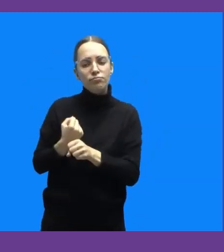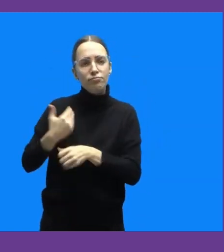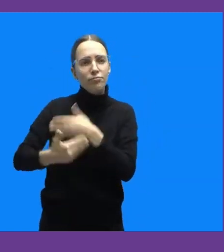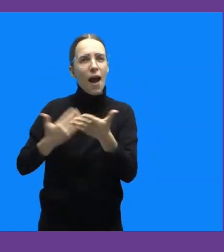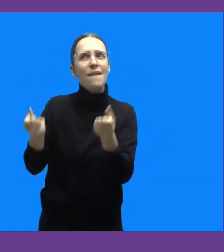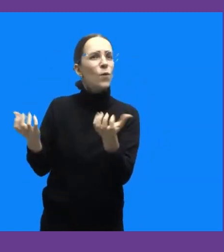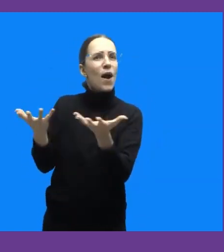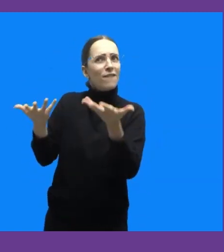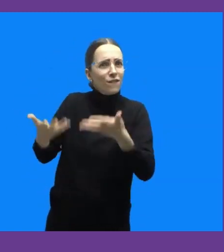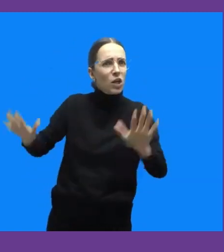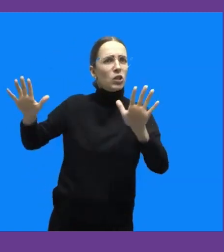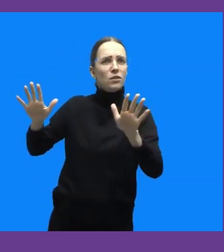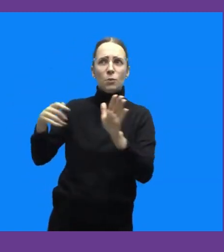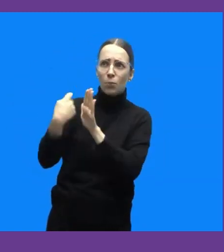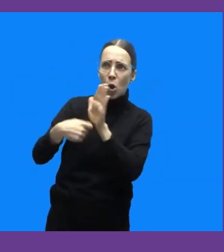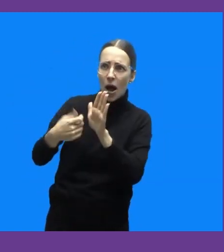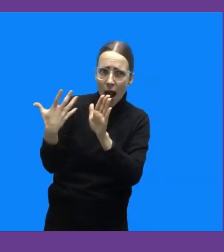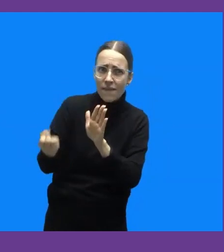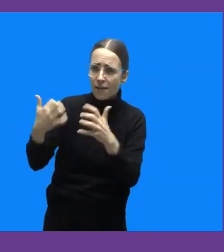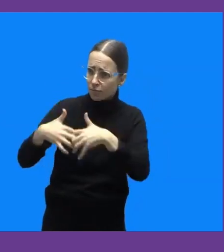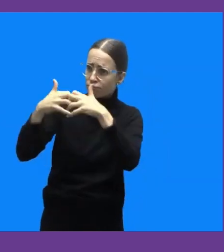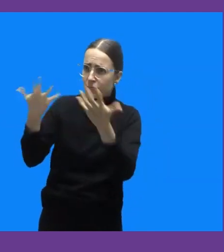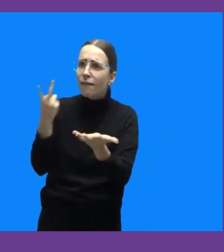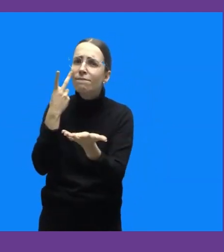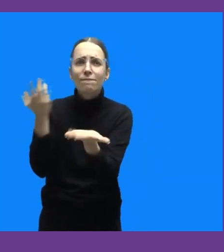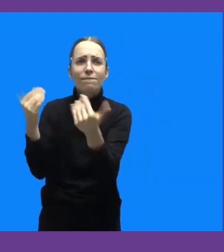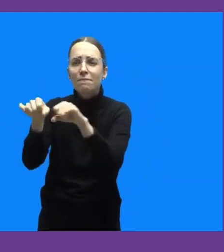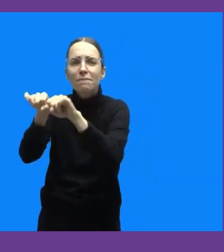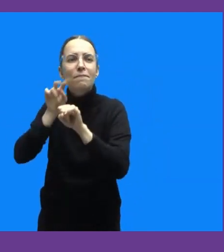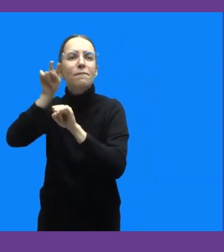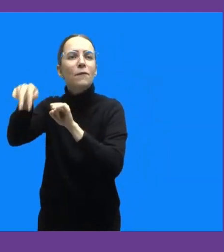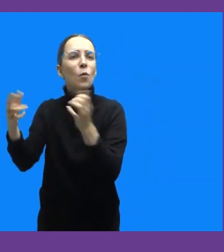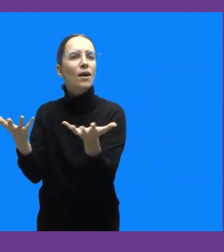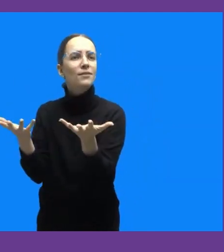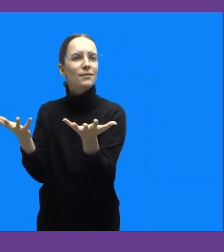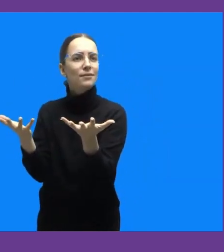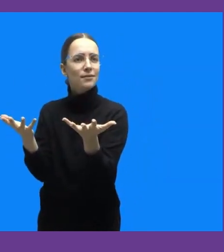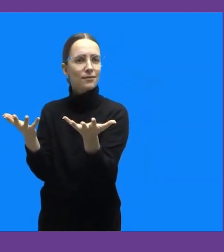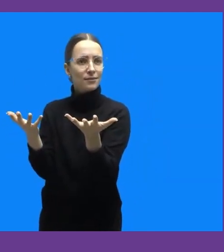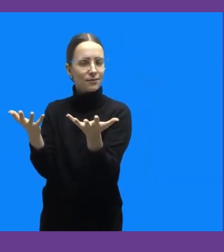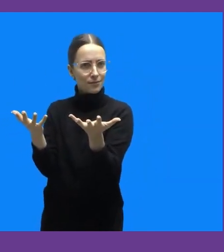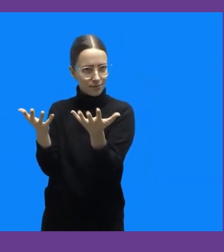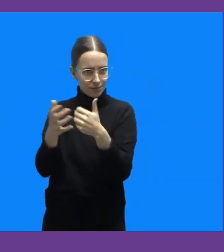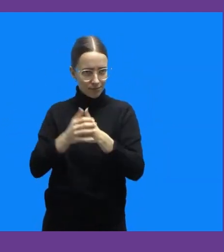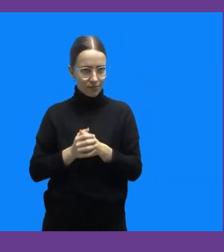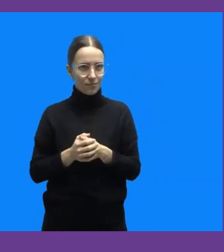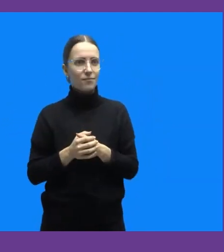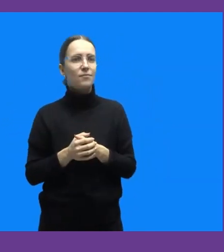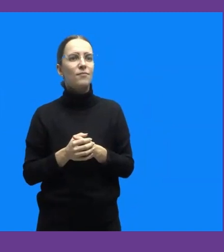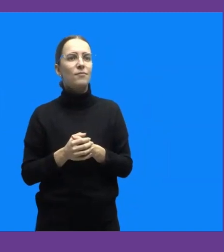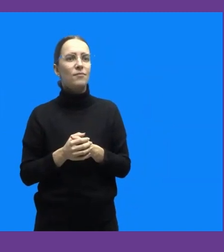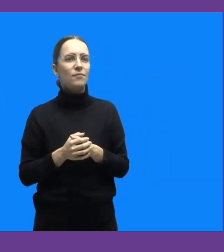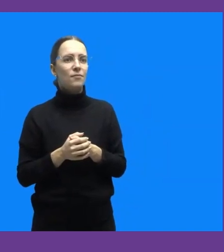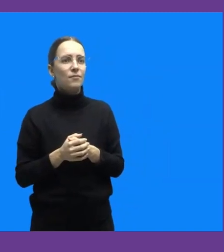developing, and to make companies and also governments more familiar with the needs and what is